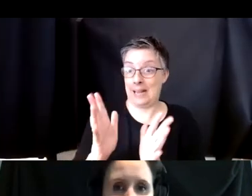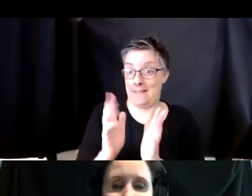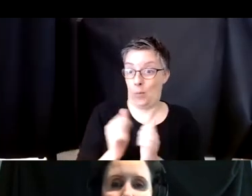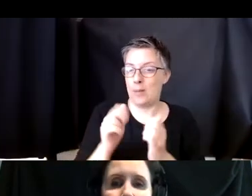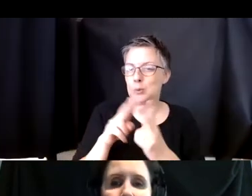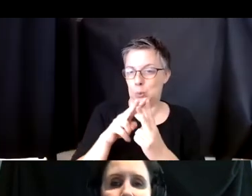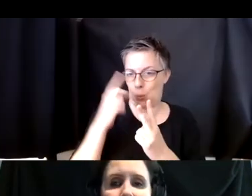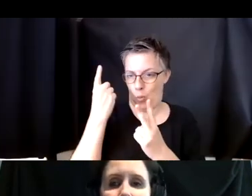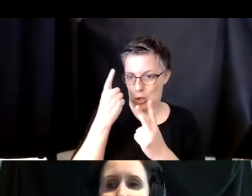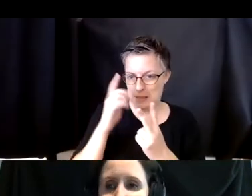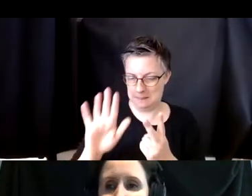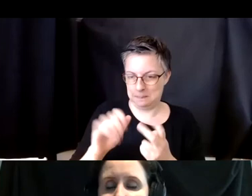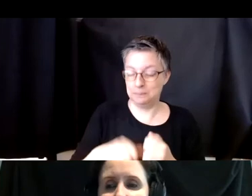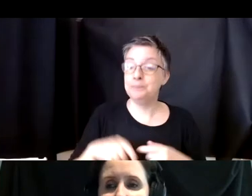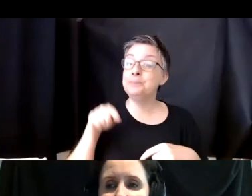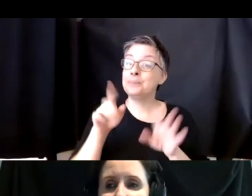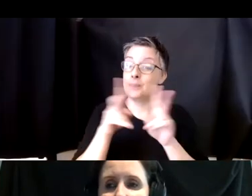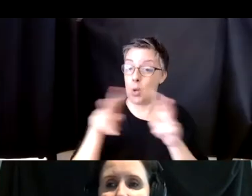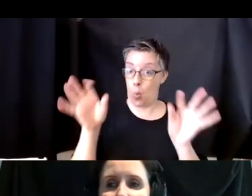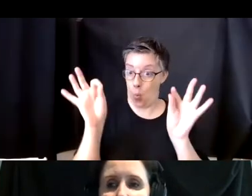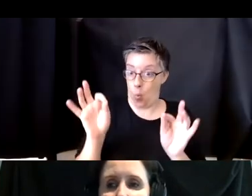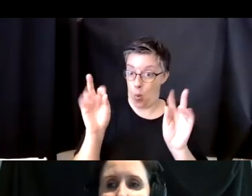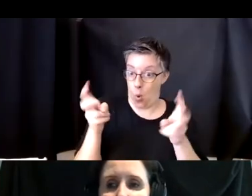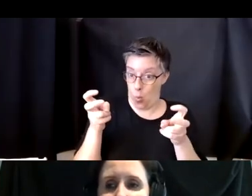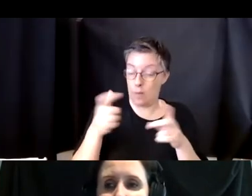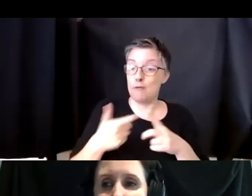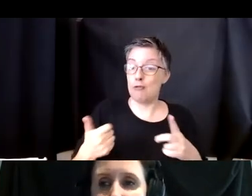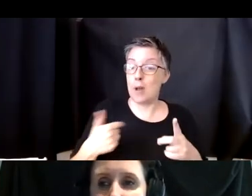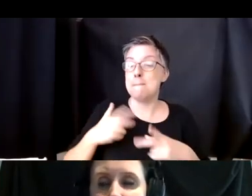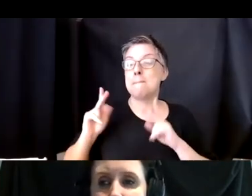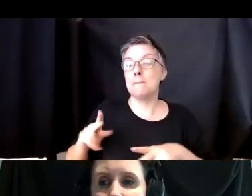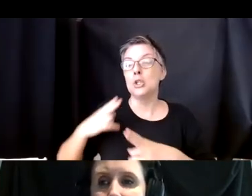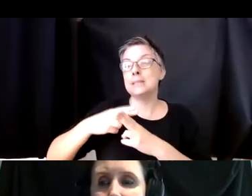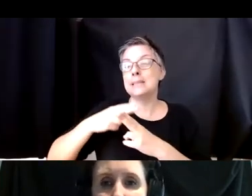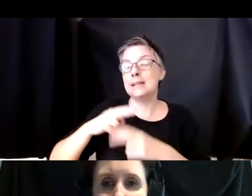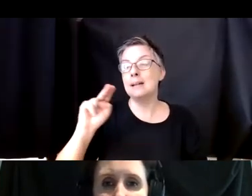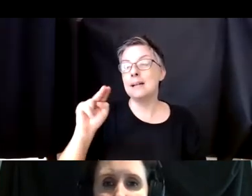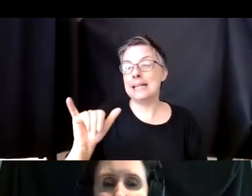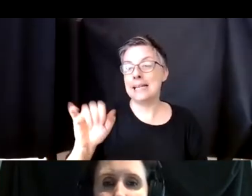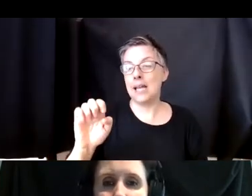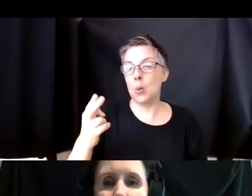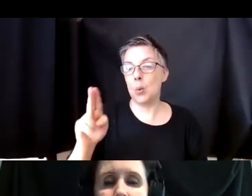thoughts. So this is a quote that is from a person named Yehuda Berg.